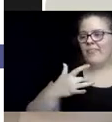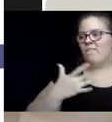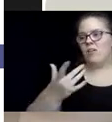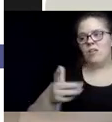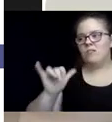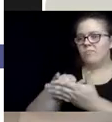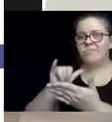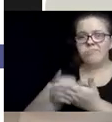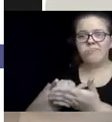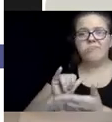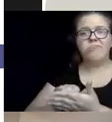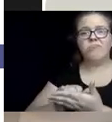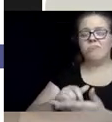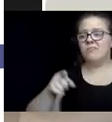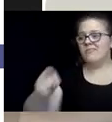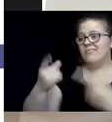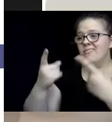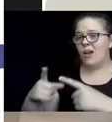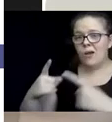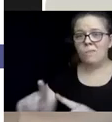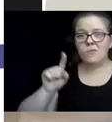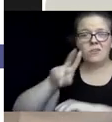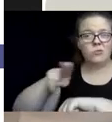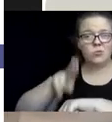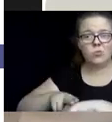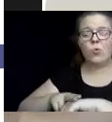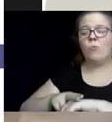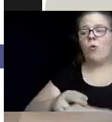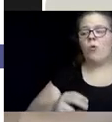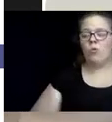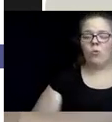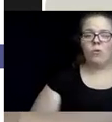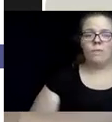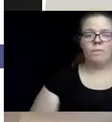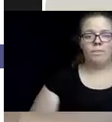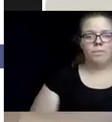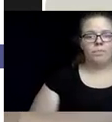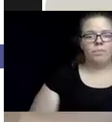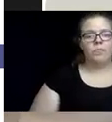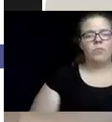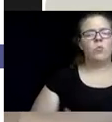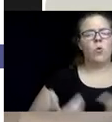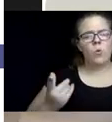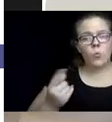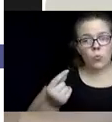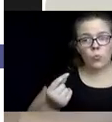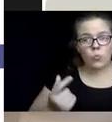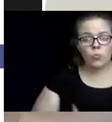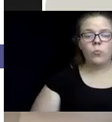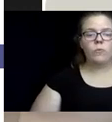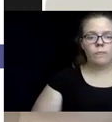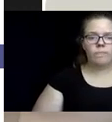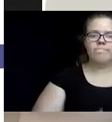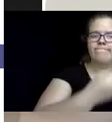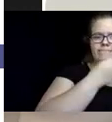that deterioration happens and elder abuse happens because of that. So what should we do? Experts believe